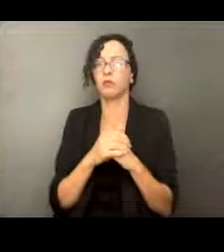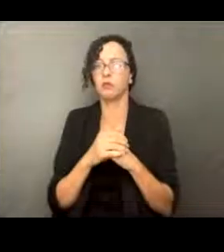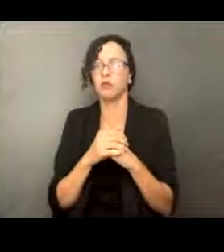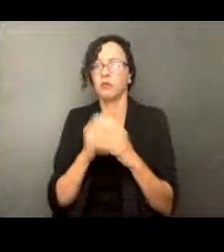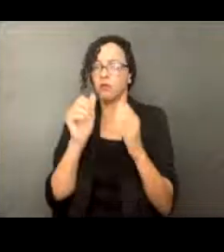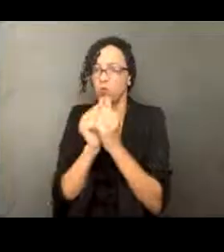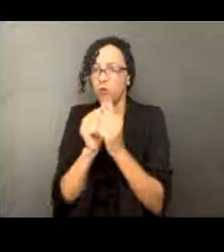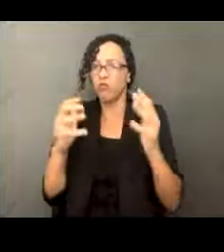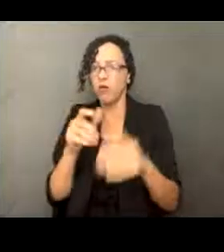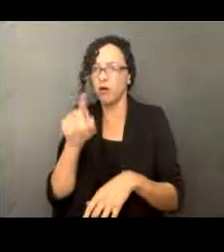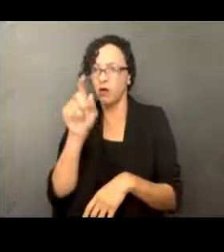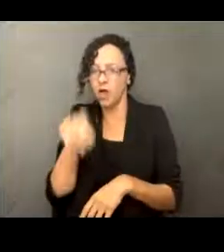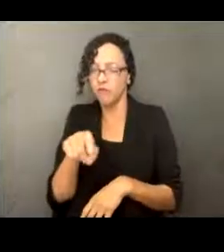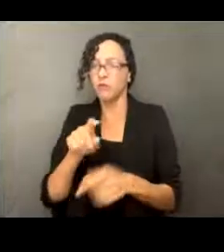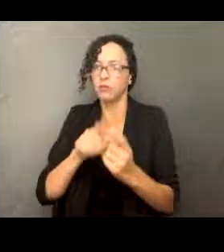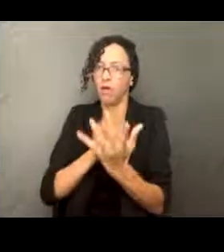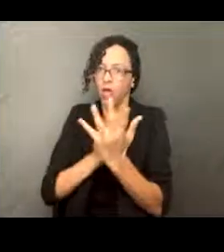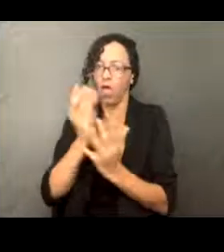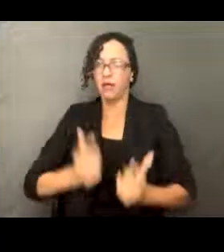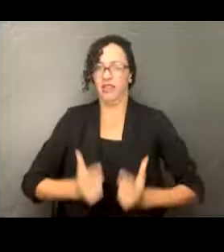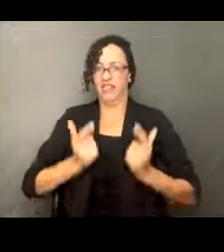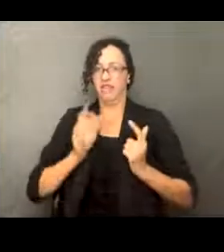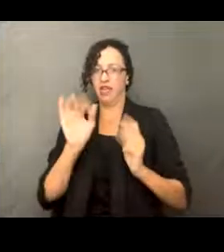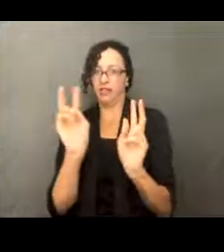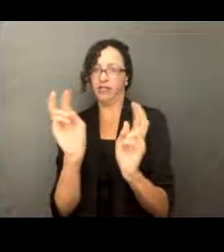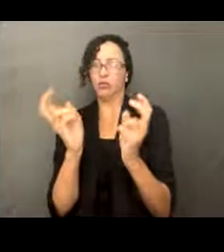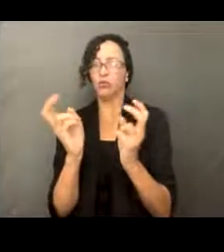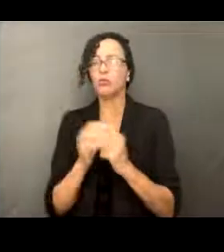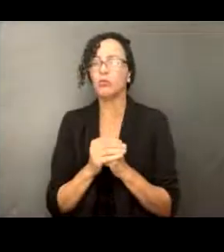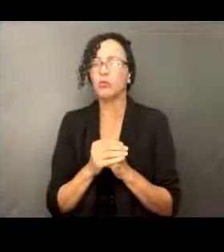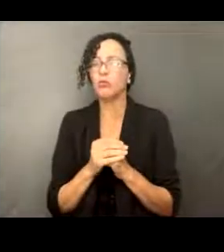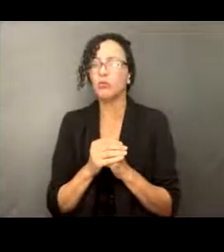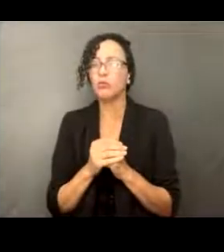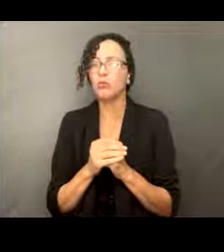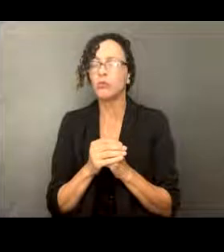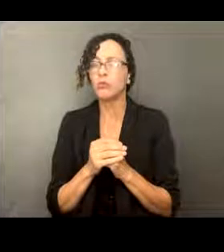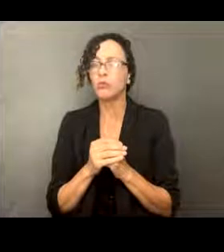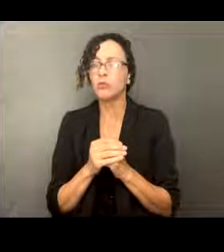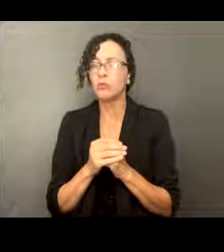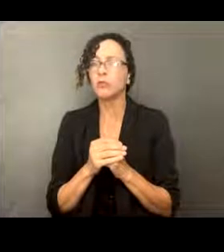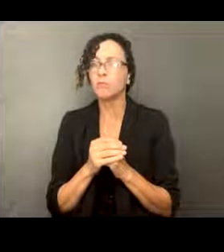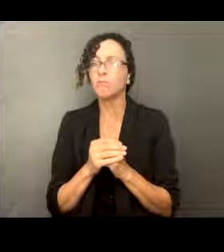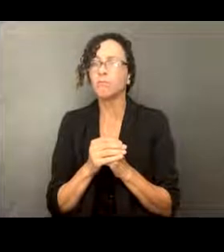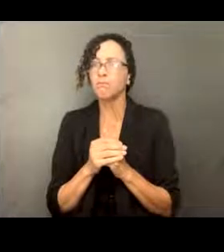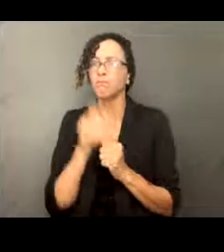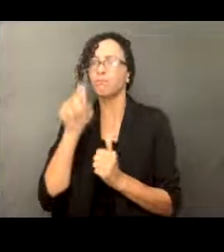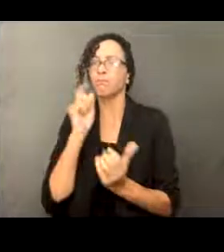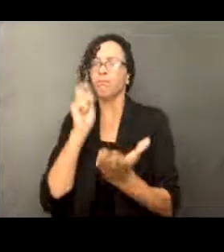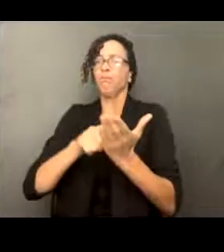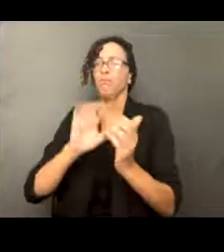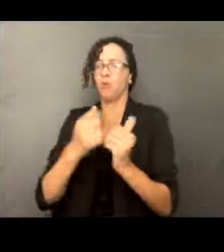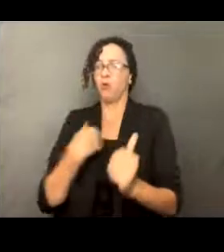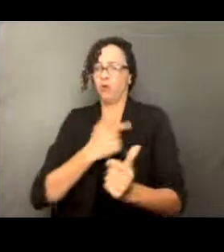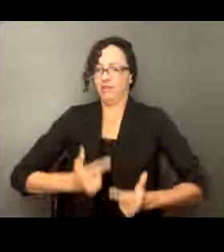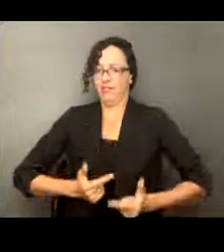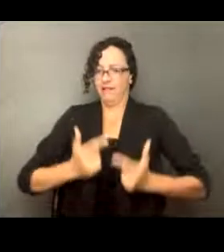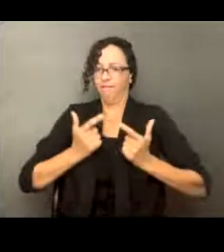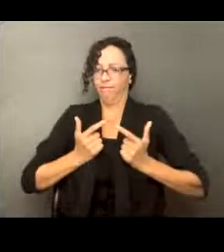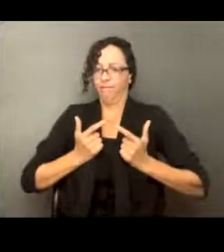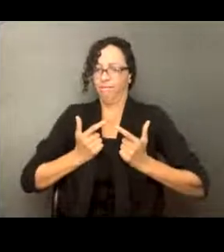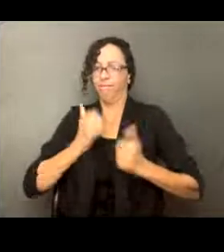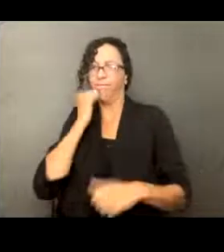live this issue. It has to be how we live daily lives and conduct ourselves in our